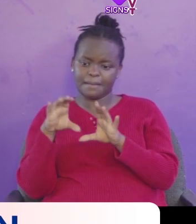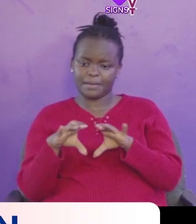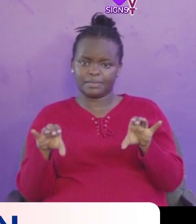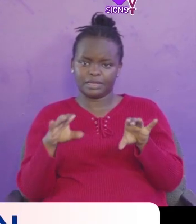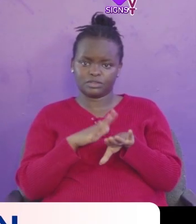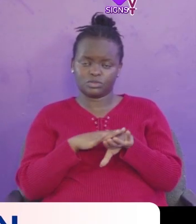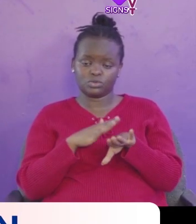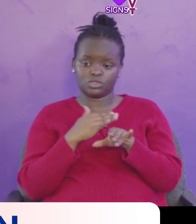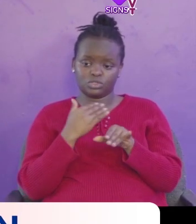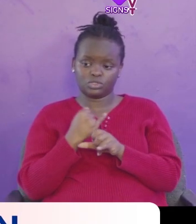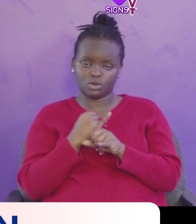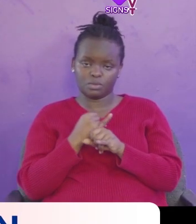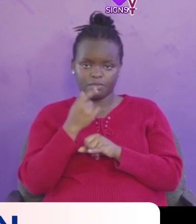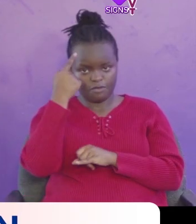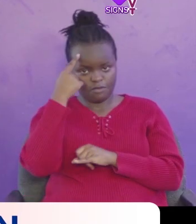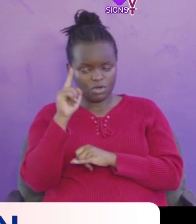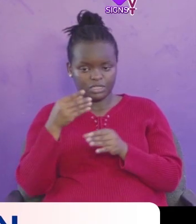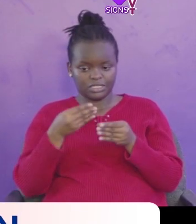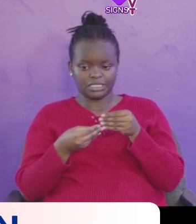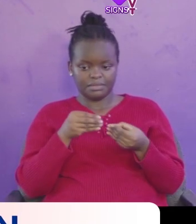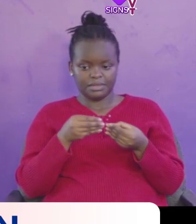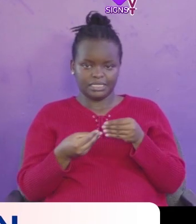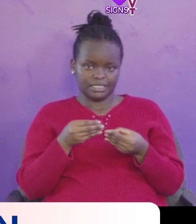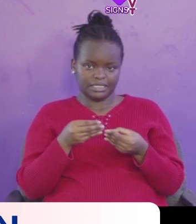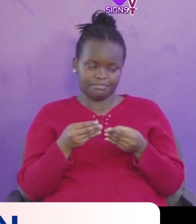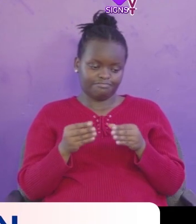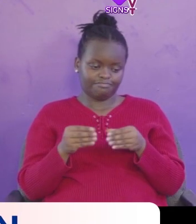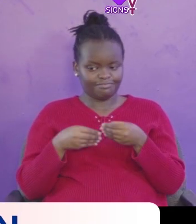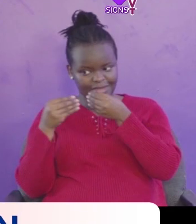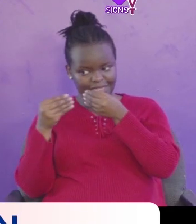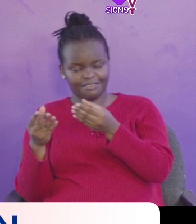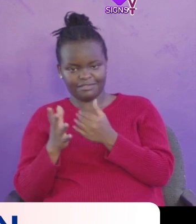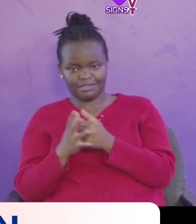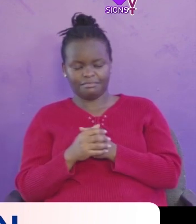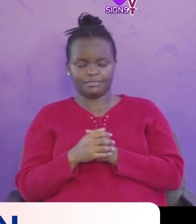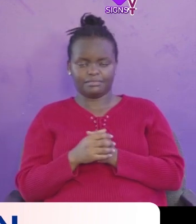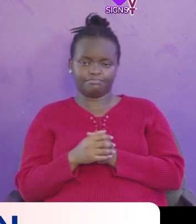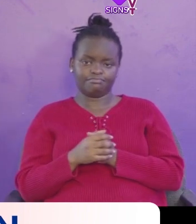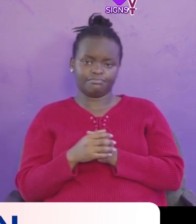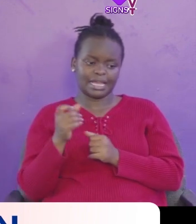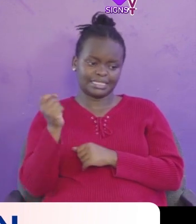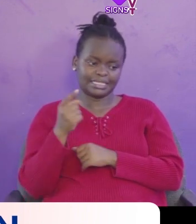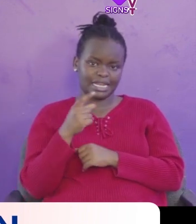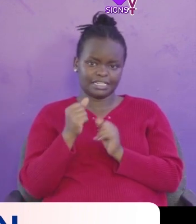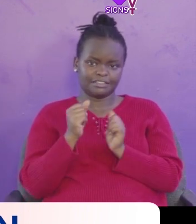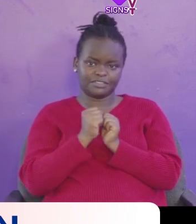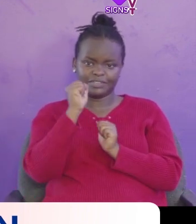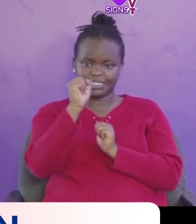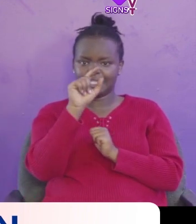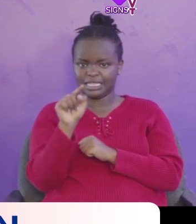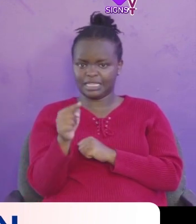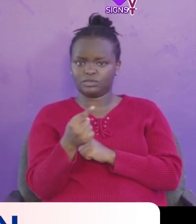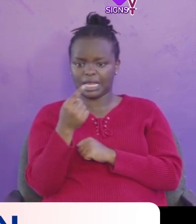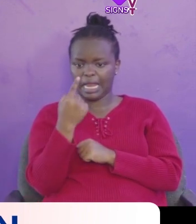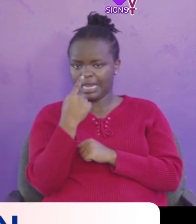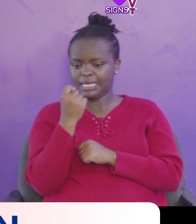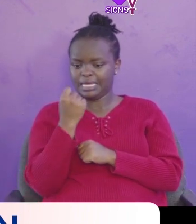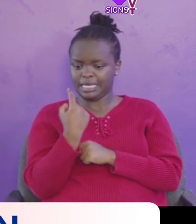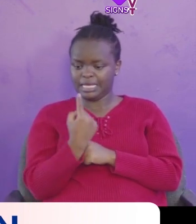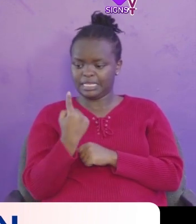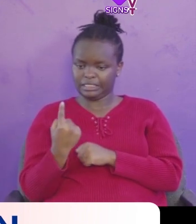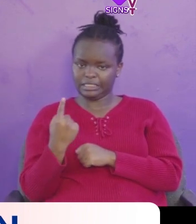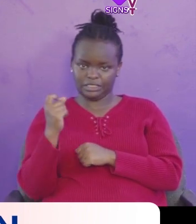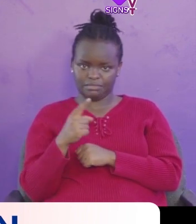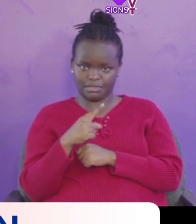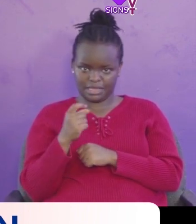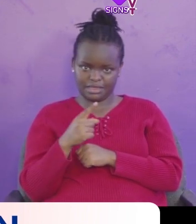for disabilities. Zisiwape pesa yes, mingi. yes. Just give them a salary of 15,000 a month. Okay.